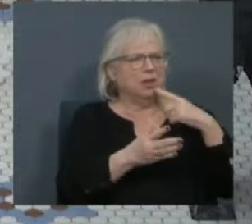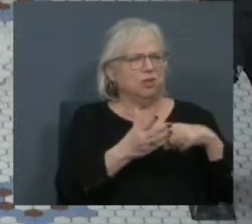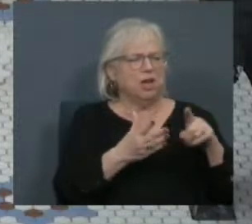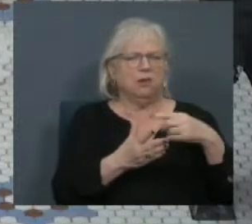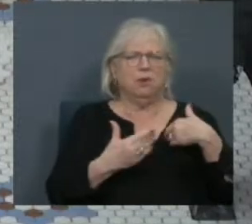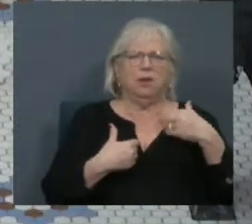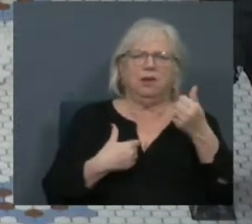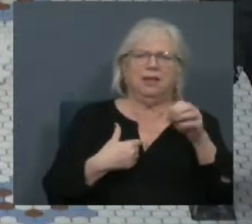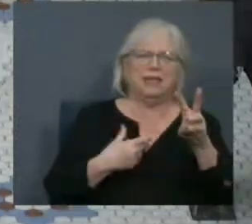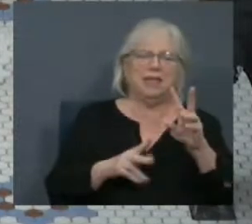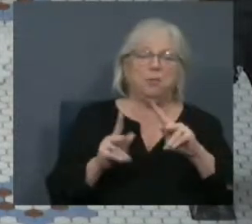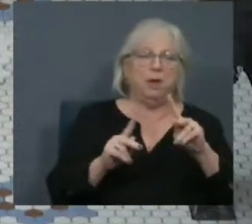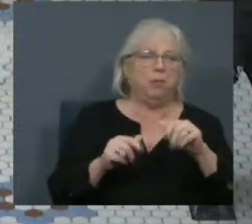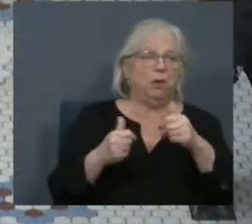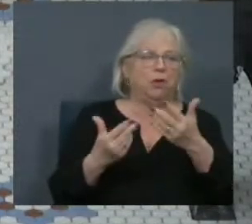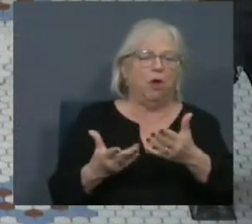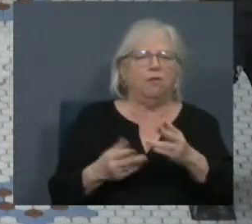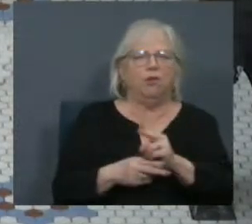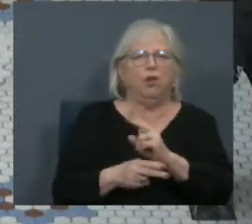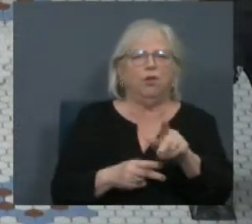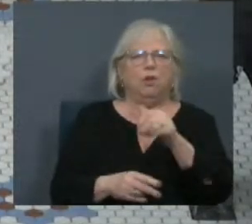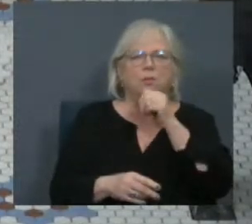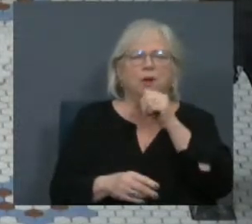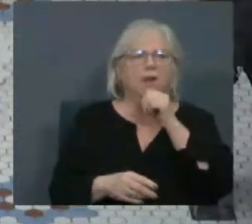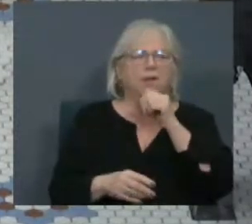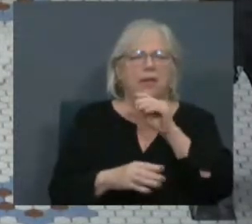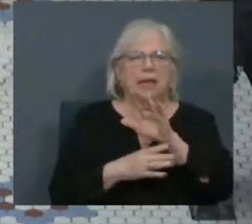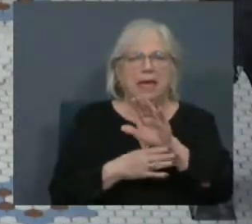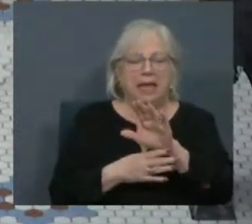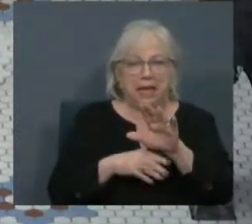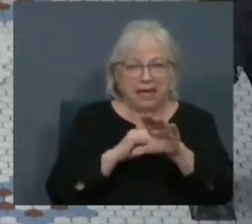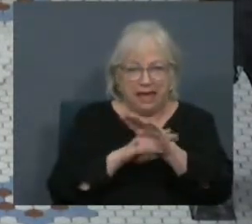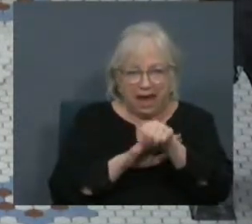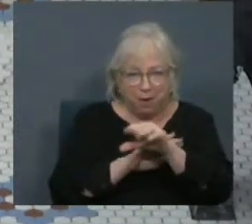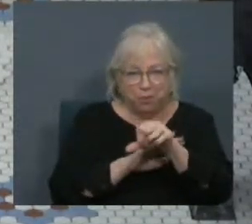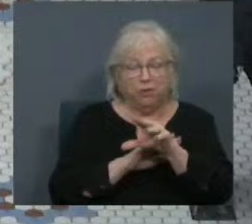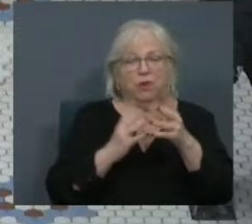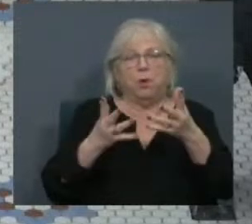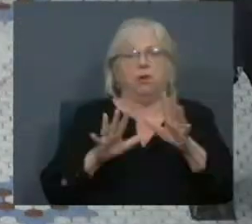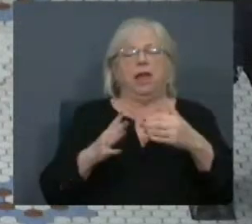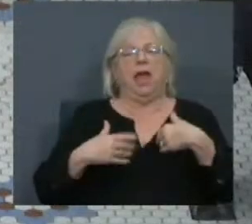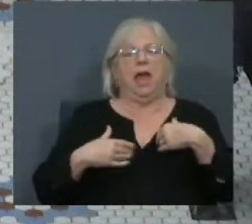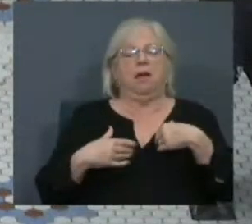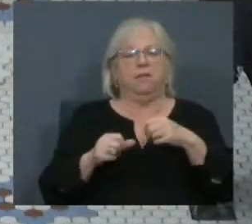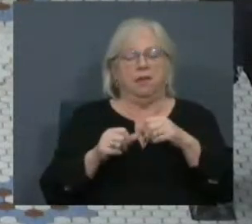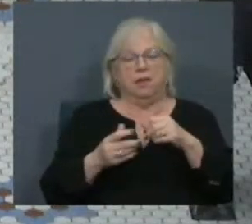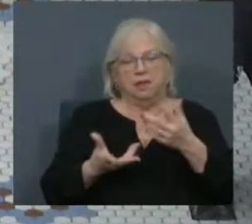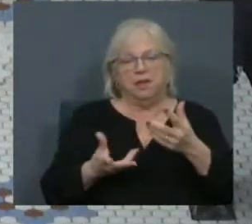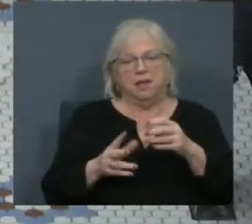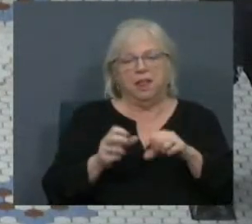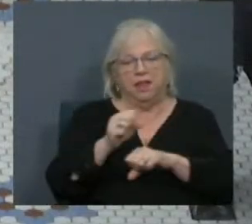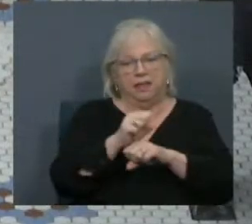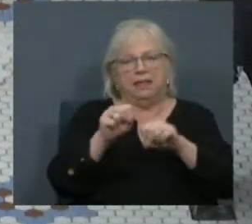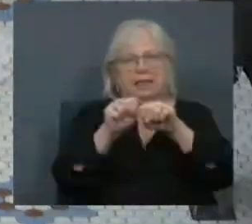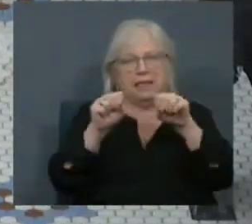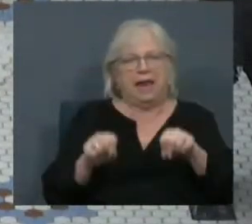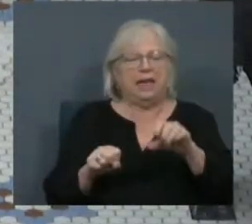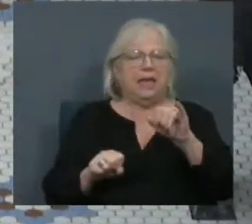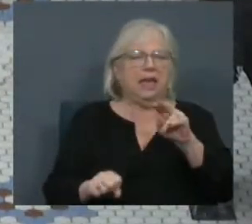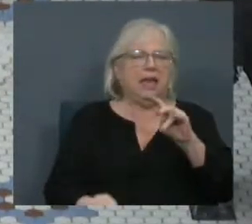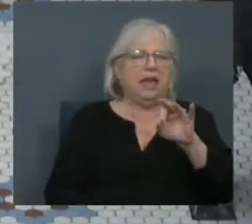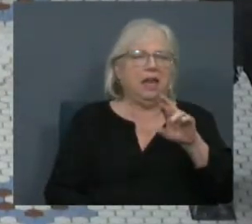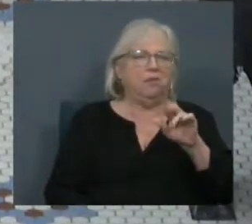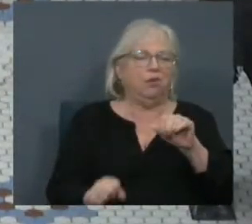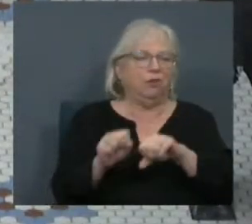16 people who've offered to use their private cameras, right? So we already have this standing infrastructure, and it just seems kind of like a